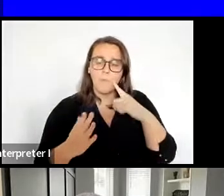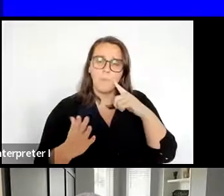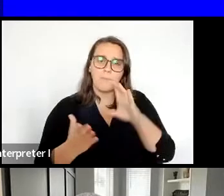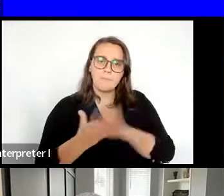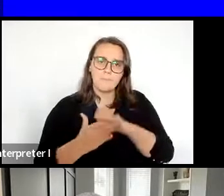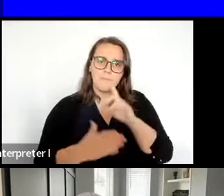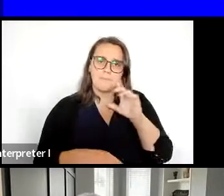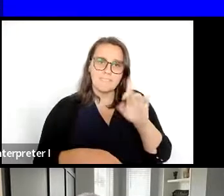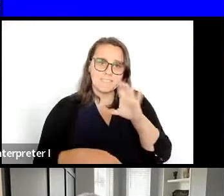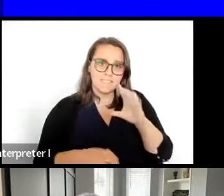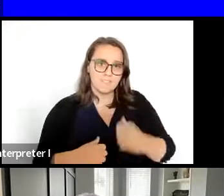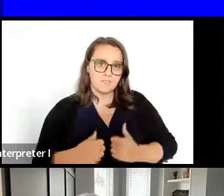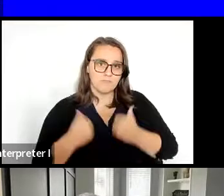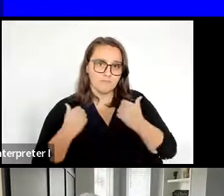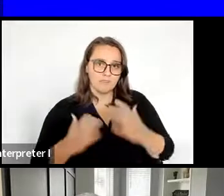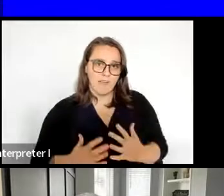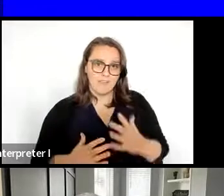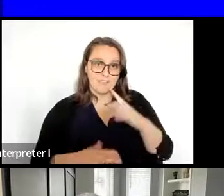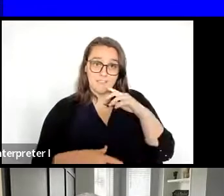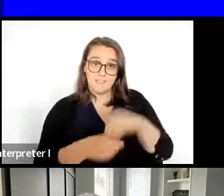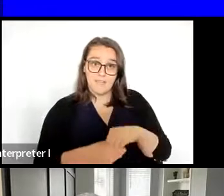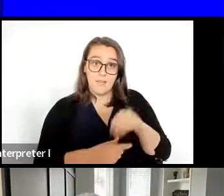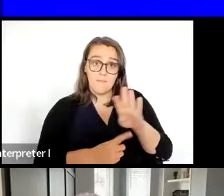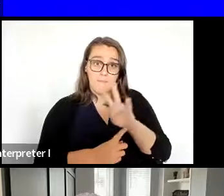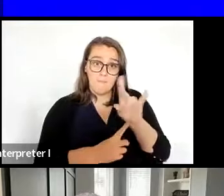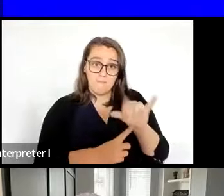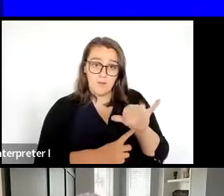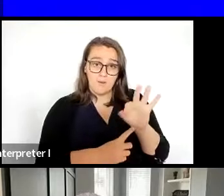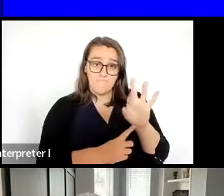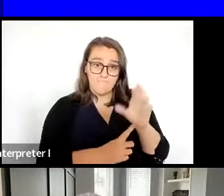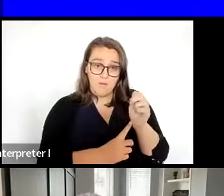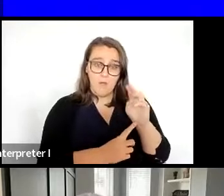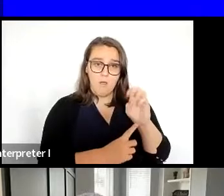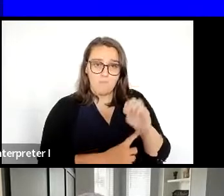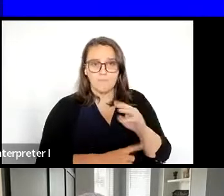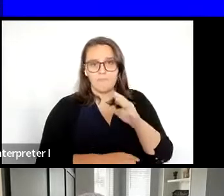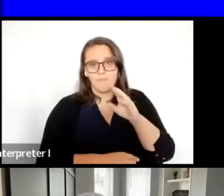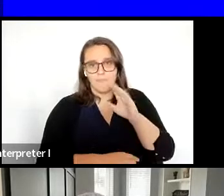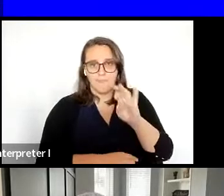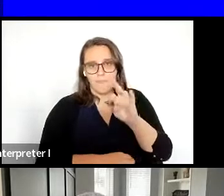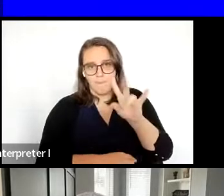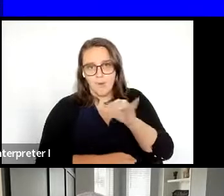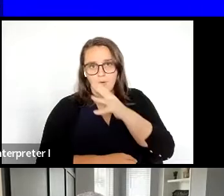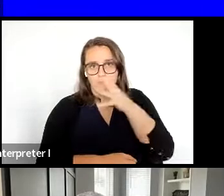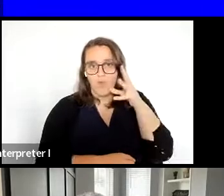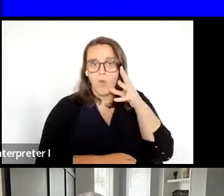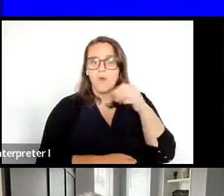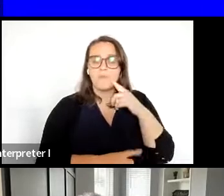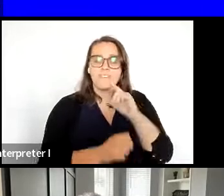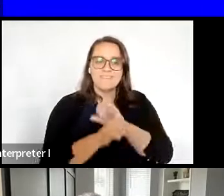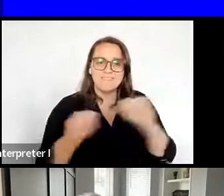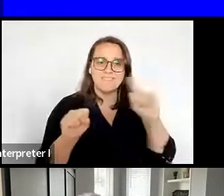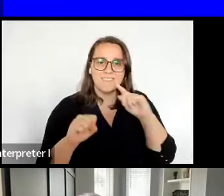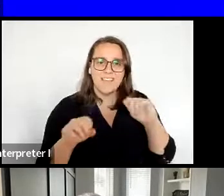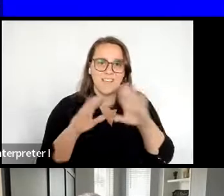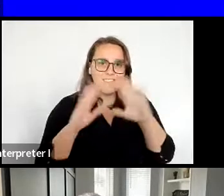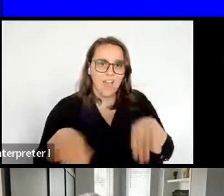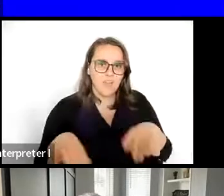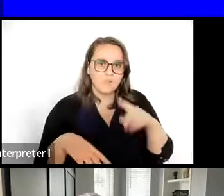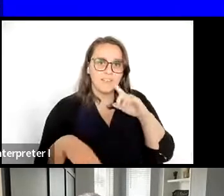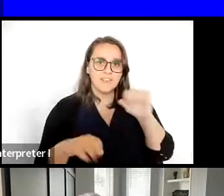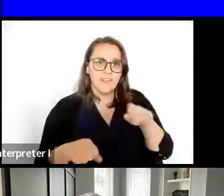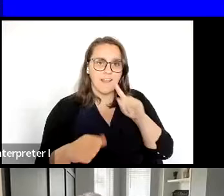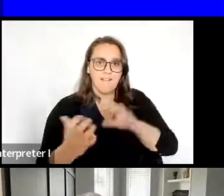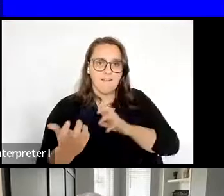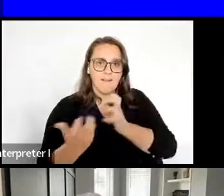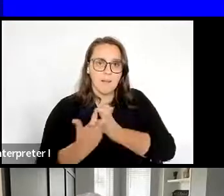Berry Farm deserve safe, stable, and affordable housing that accommodates families and seniors. And important that we get this